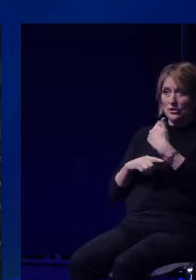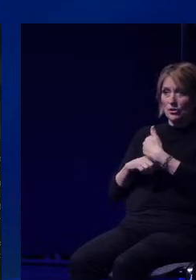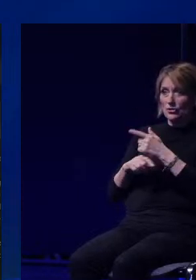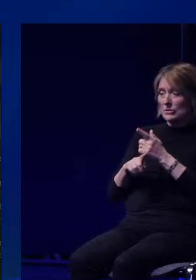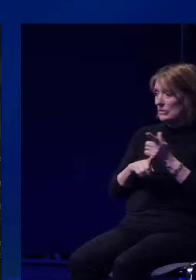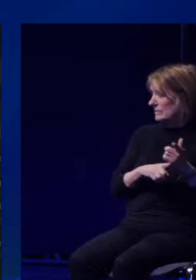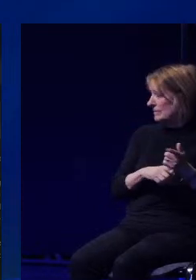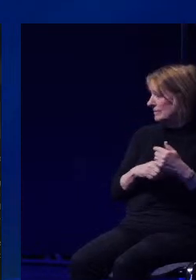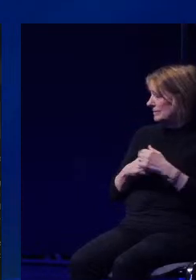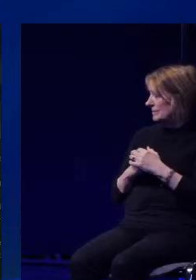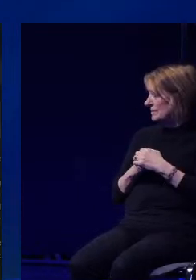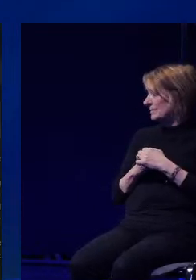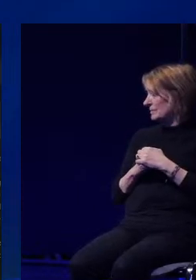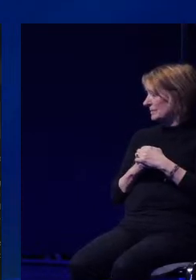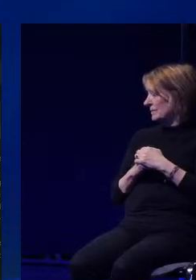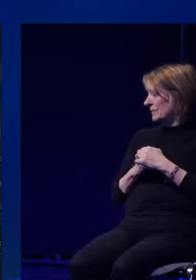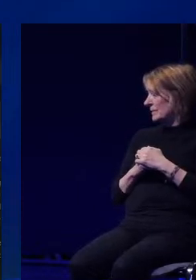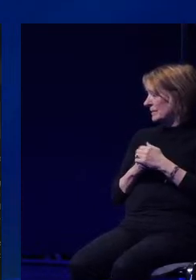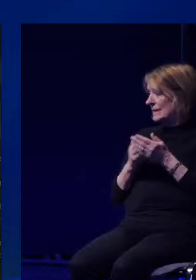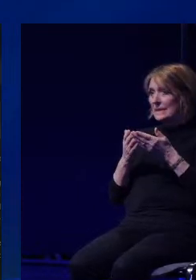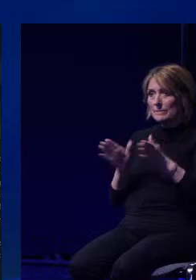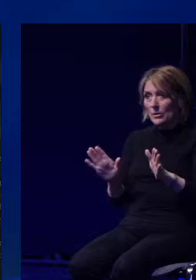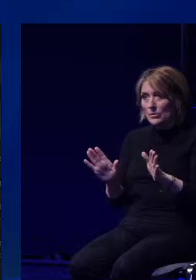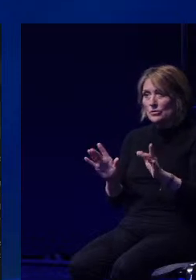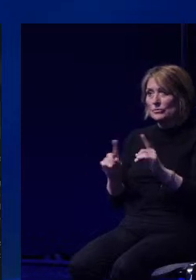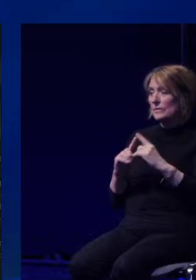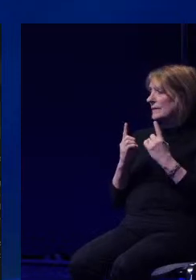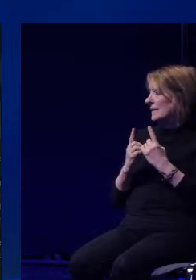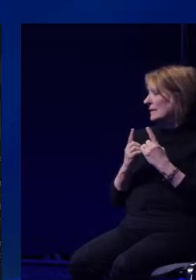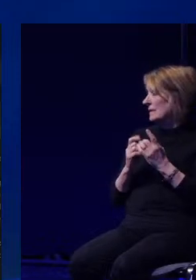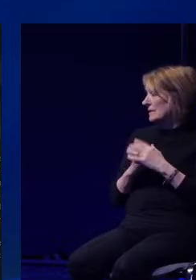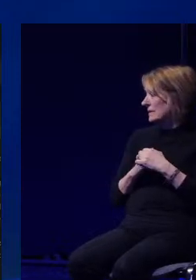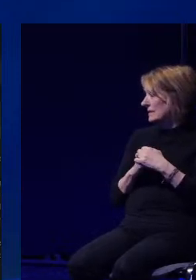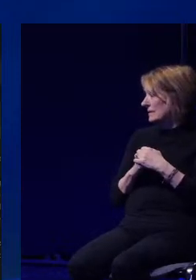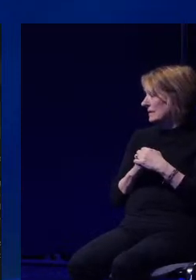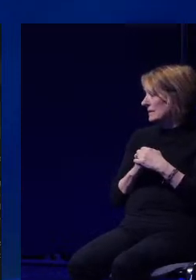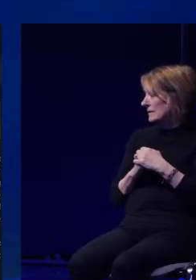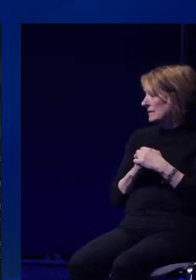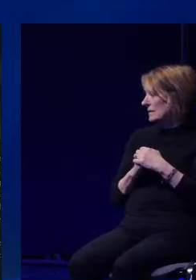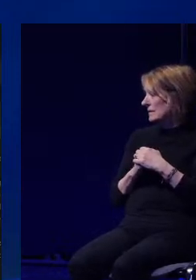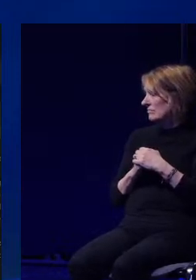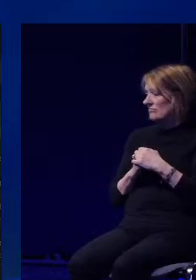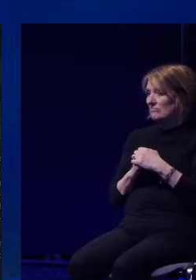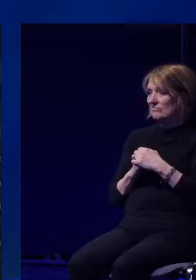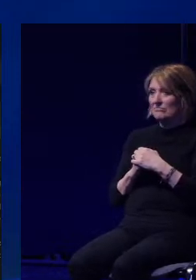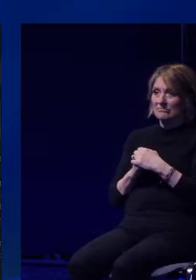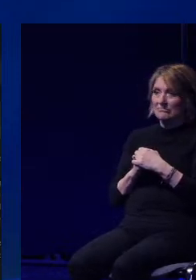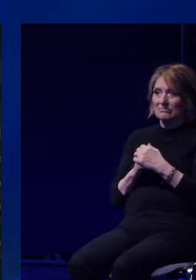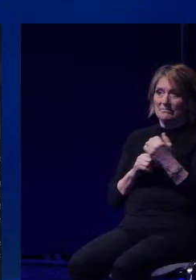overexposed. And then we go here, when we go F16, for example.